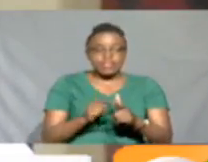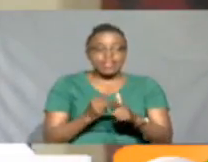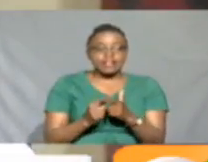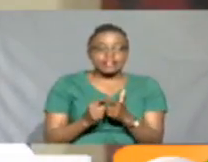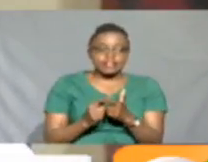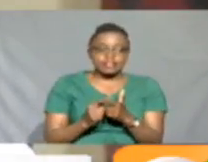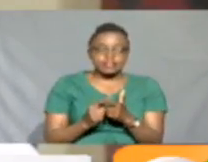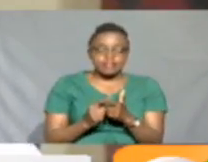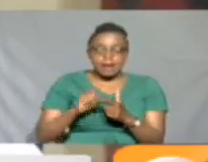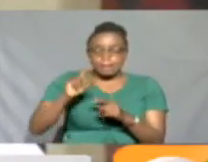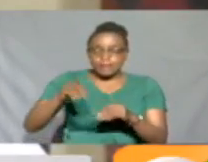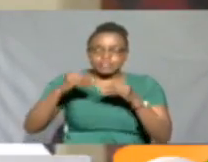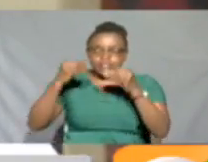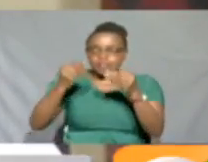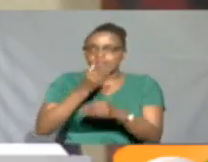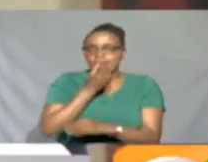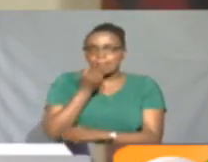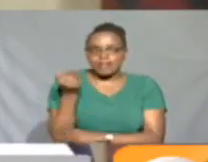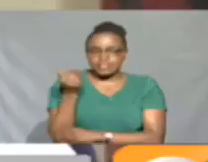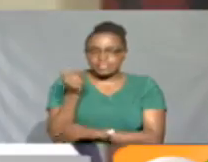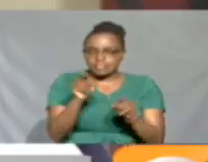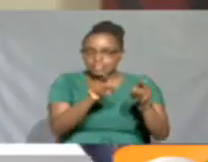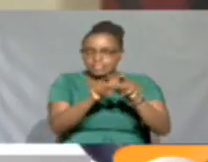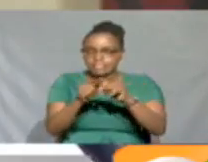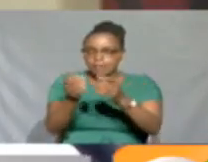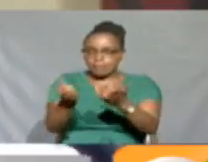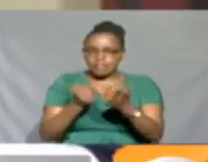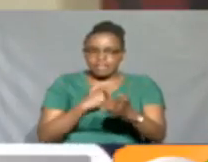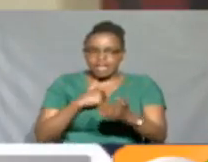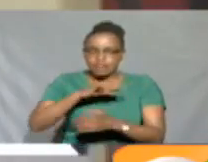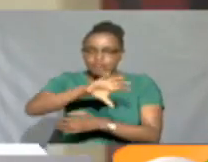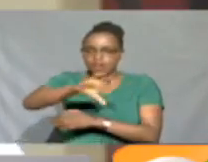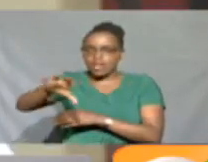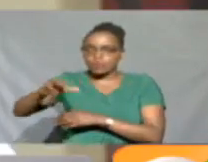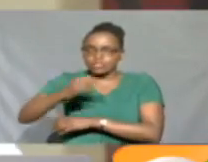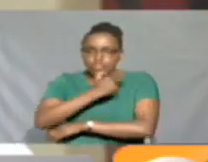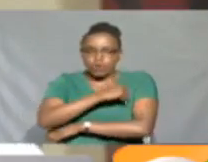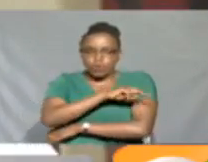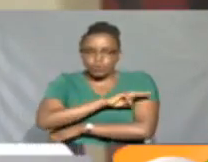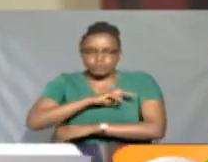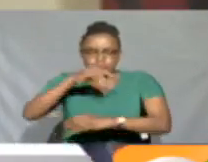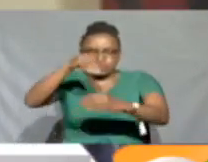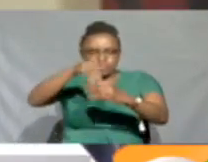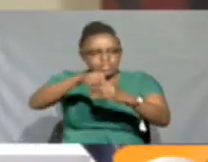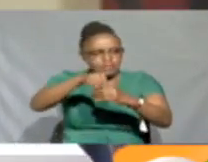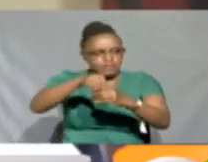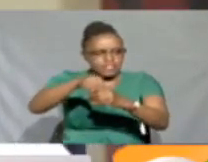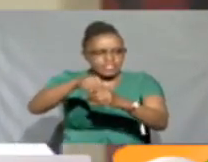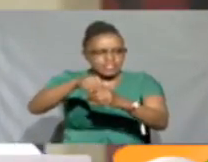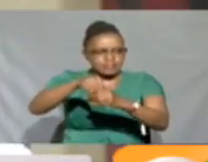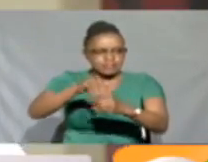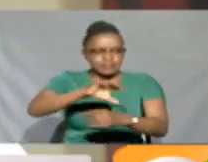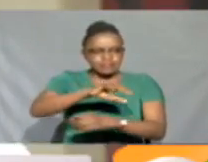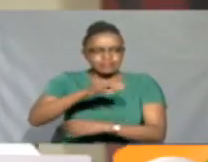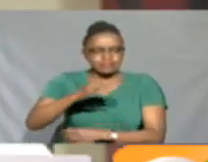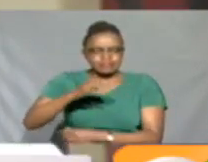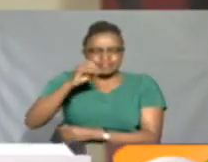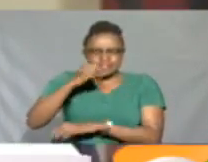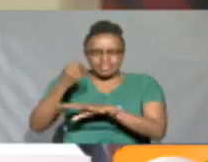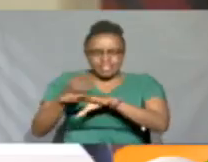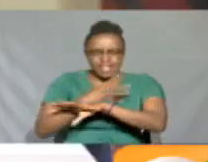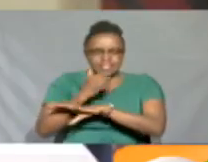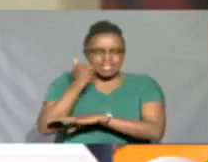have to give you the best. We also need to have county hospitals investing in cancer